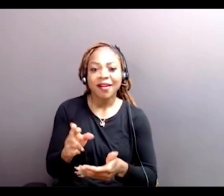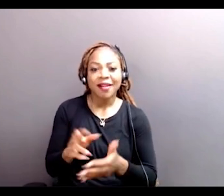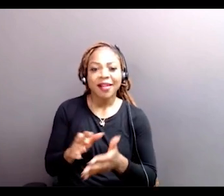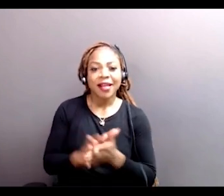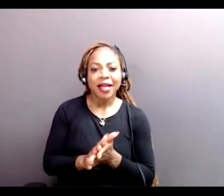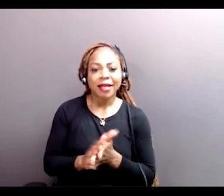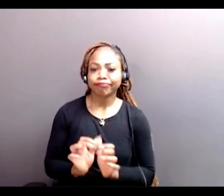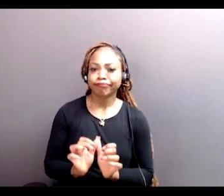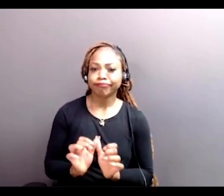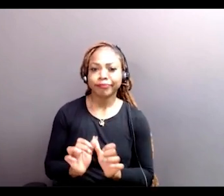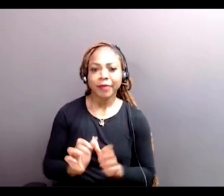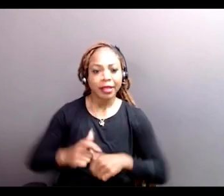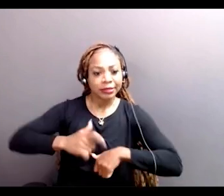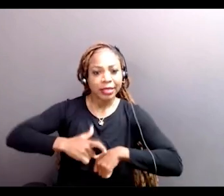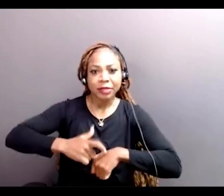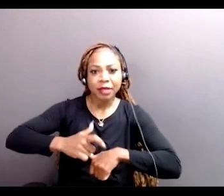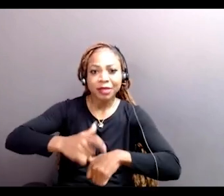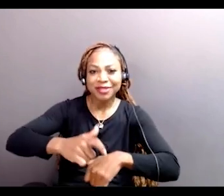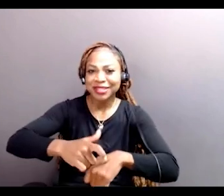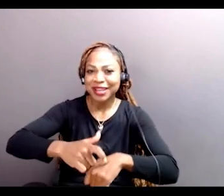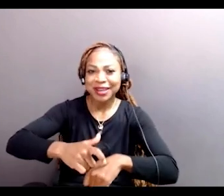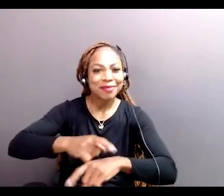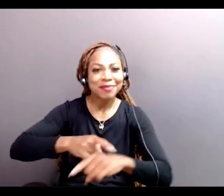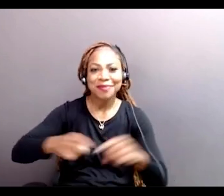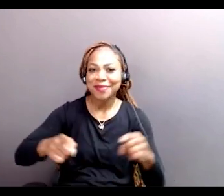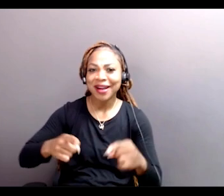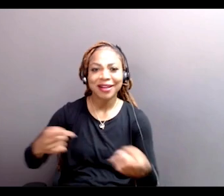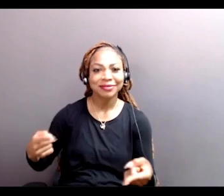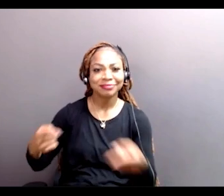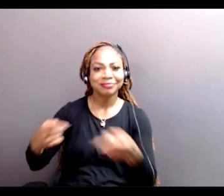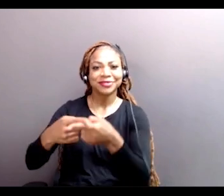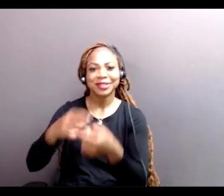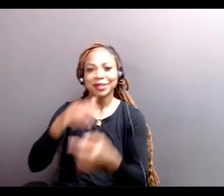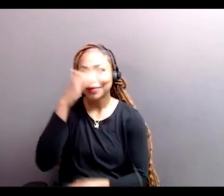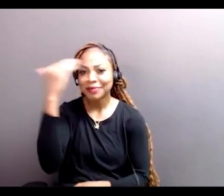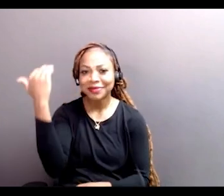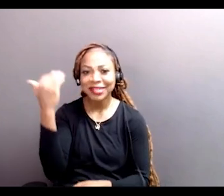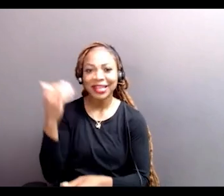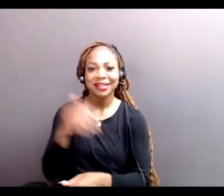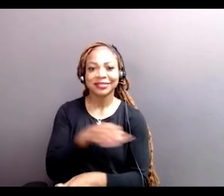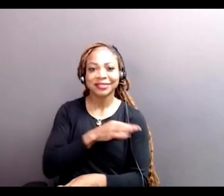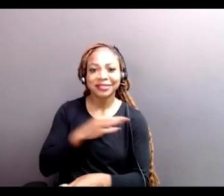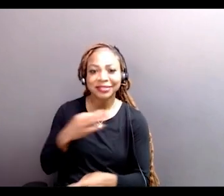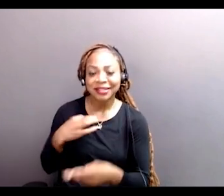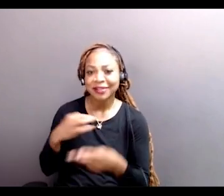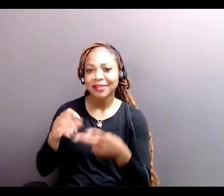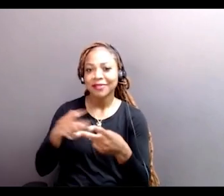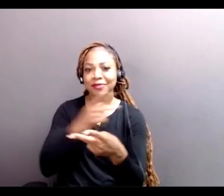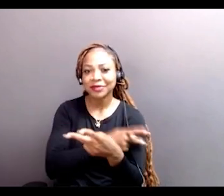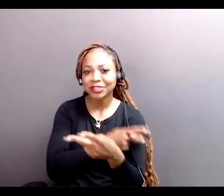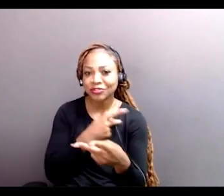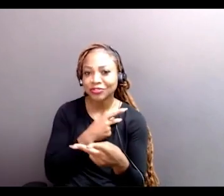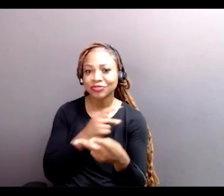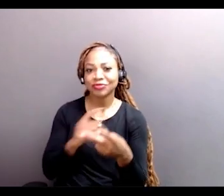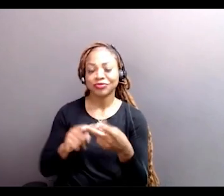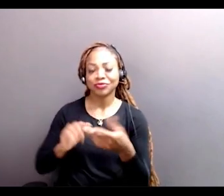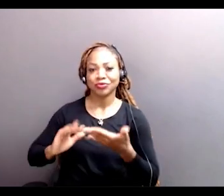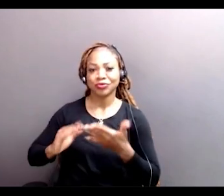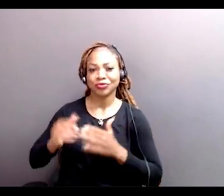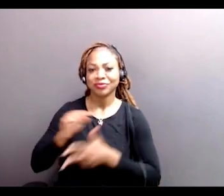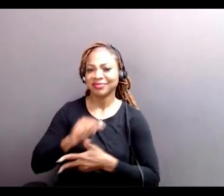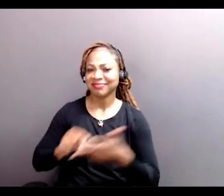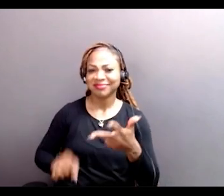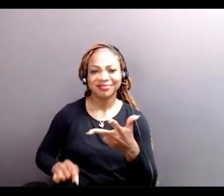the insistence on timelines that may not at all work well for Black communities or Black staff or Black patients. You